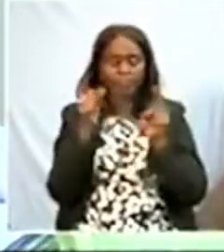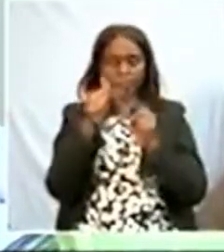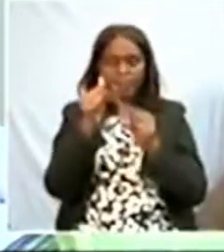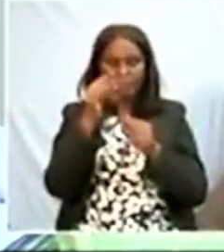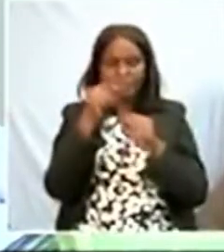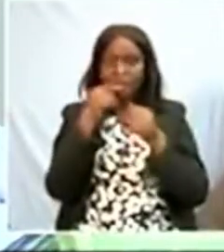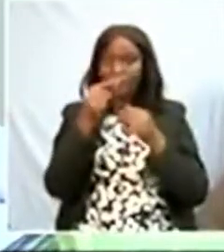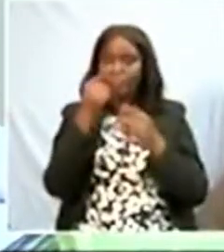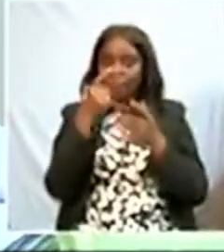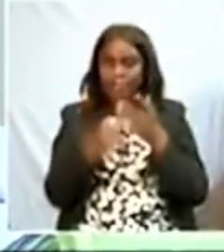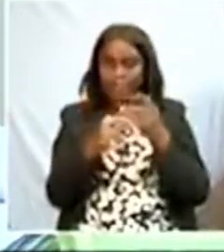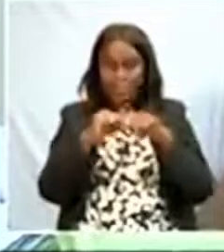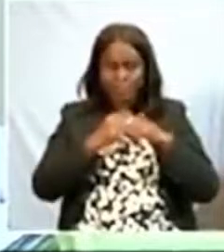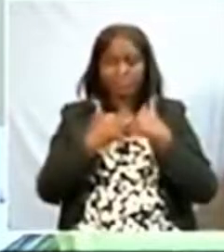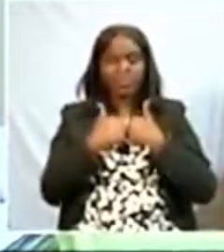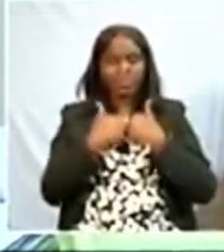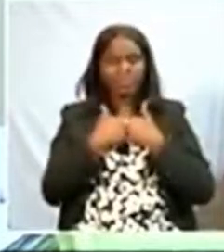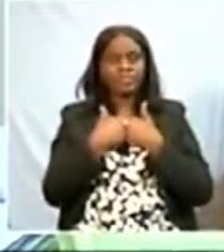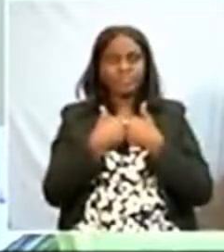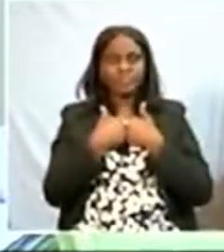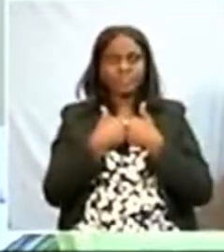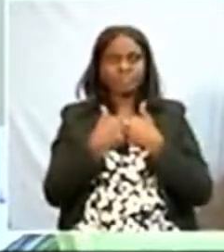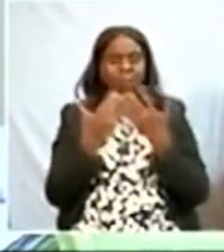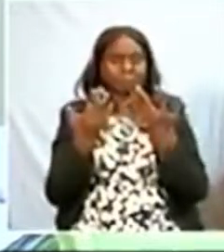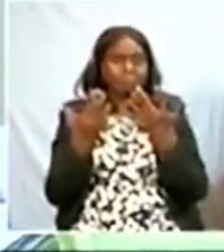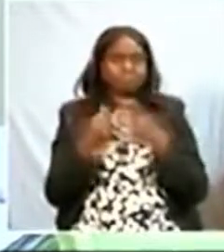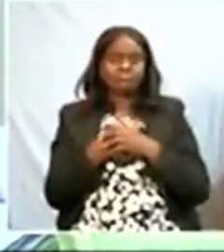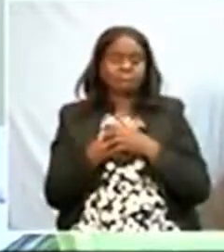going to say, we have? So,